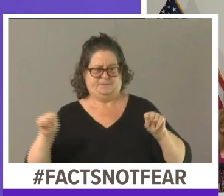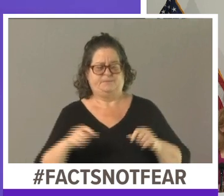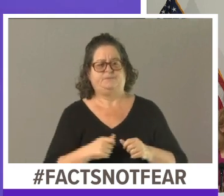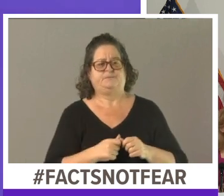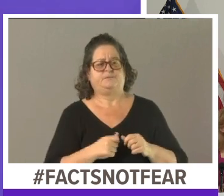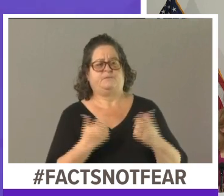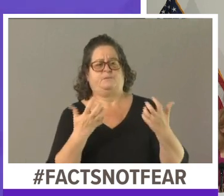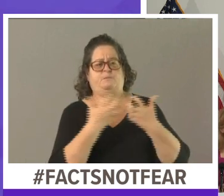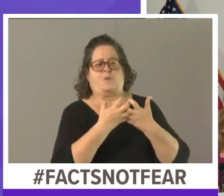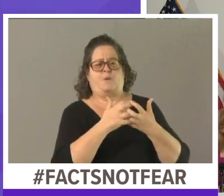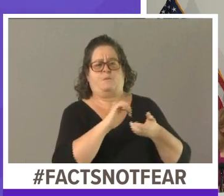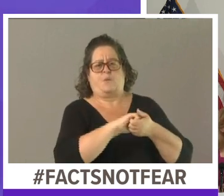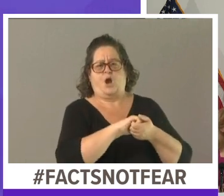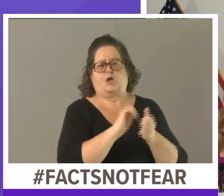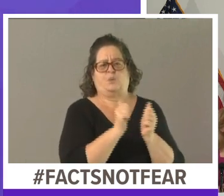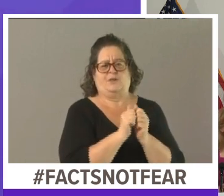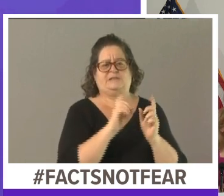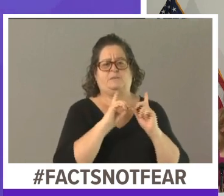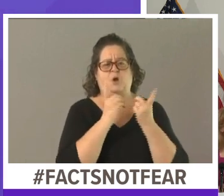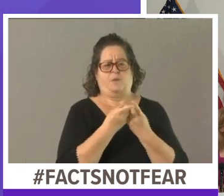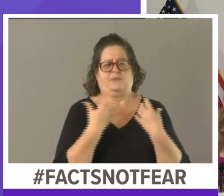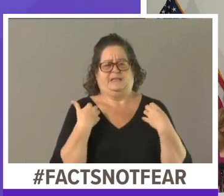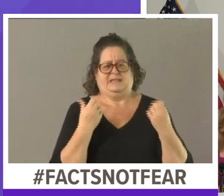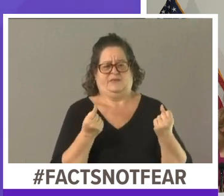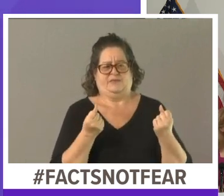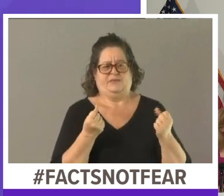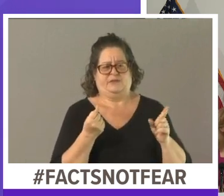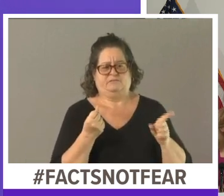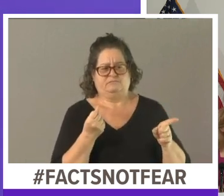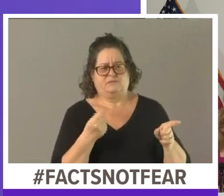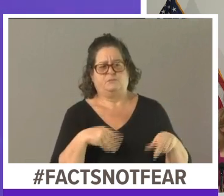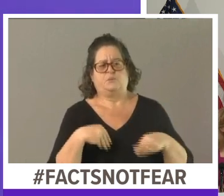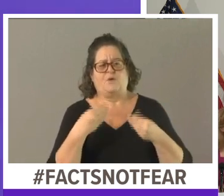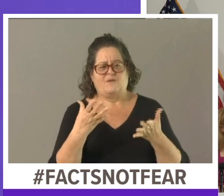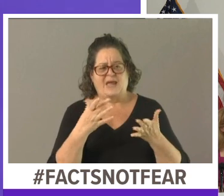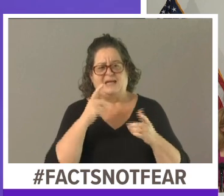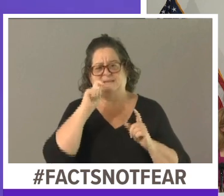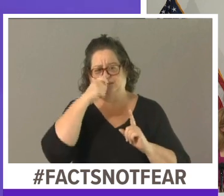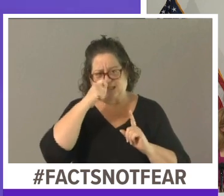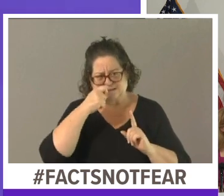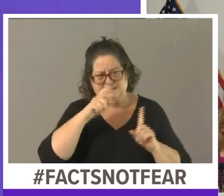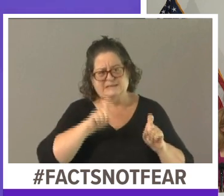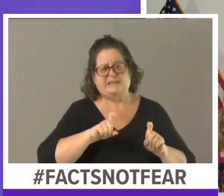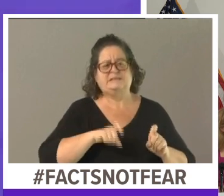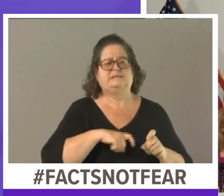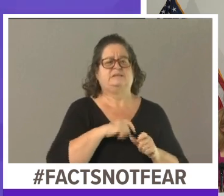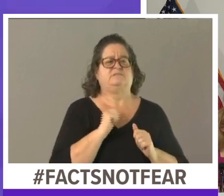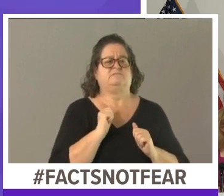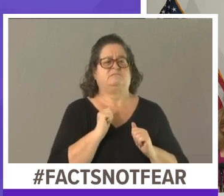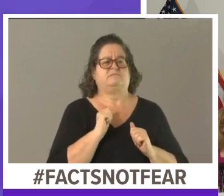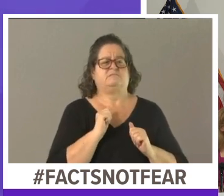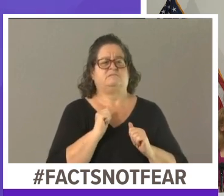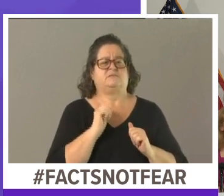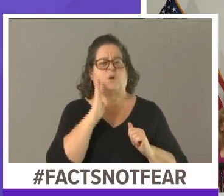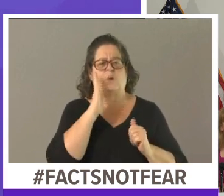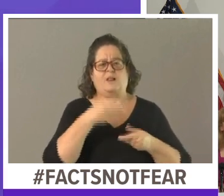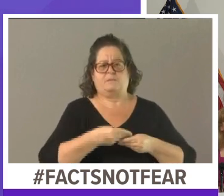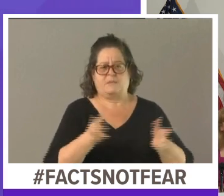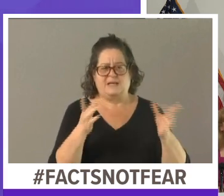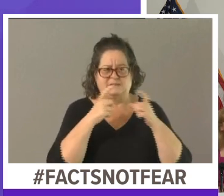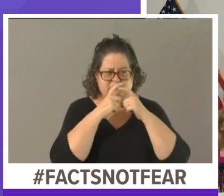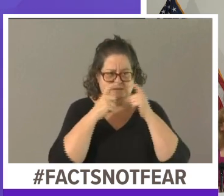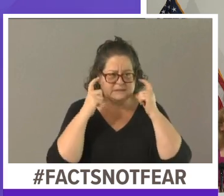Human Services to provide diagnostic testing in Arizona, along with cloth face coverings provided to